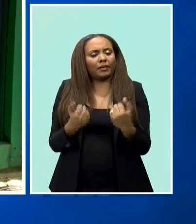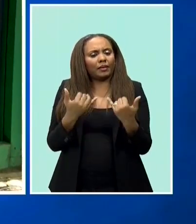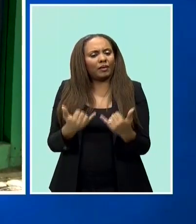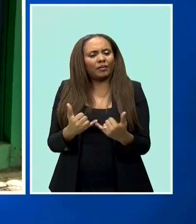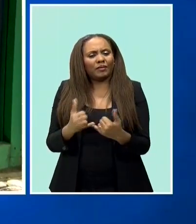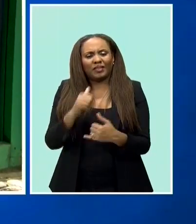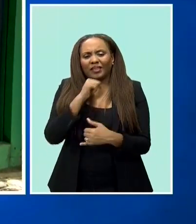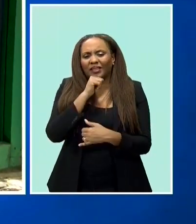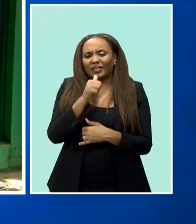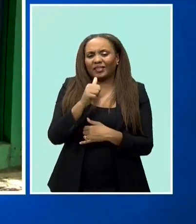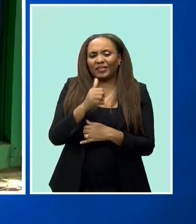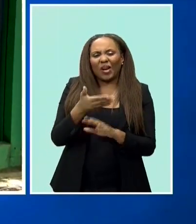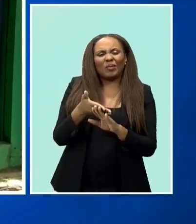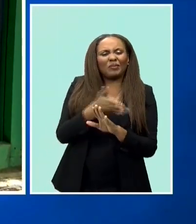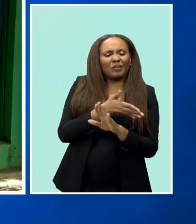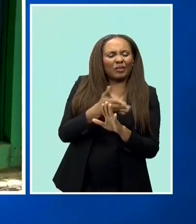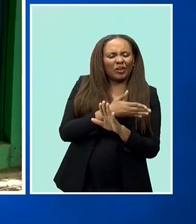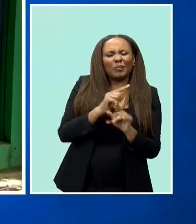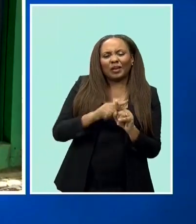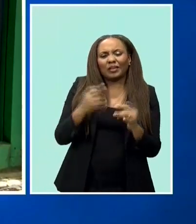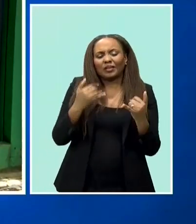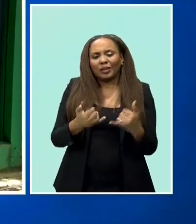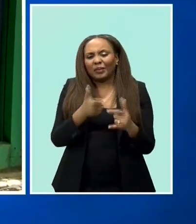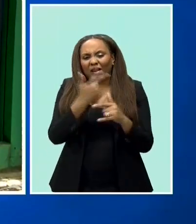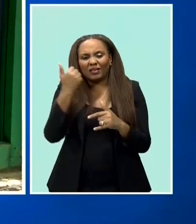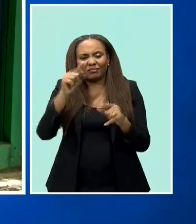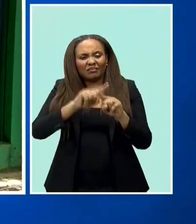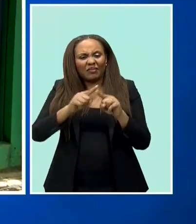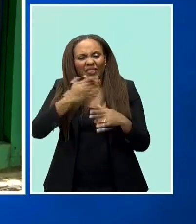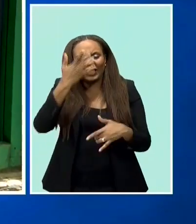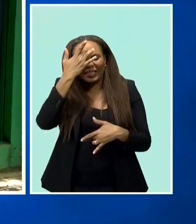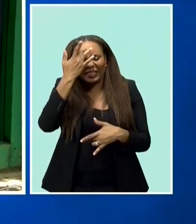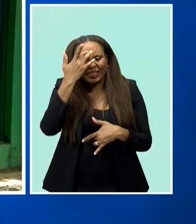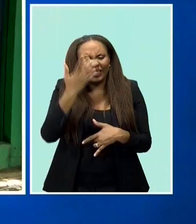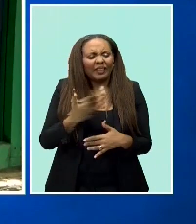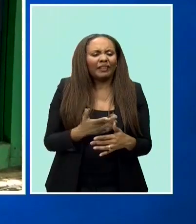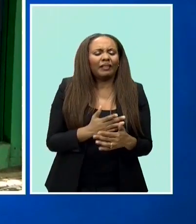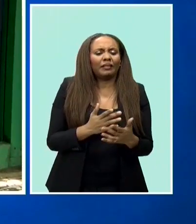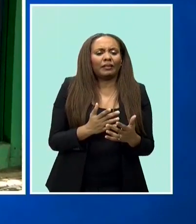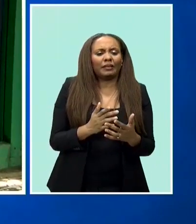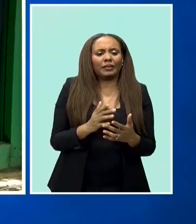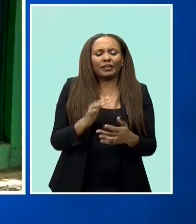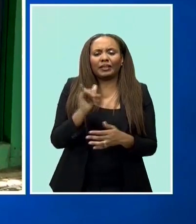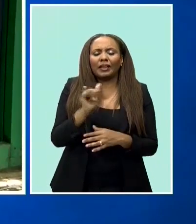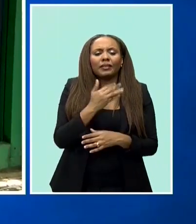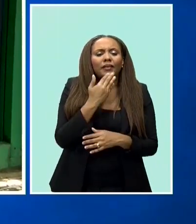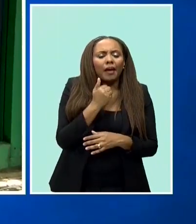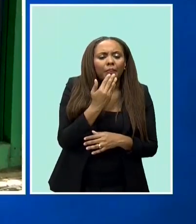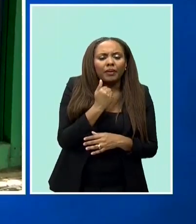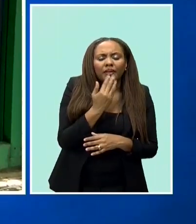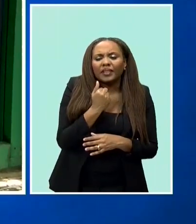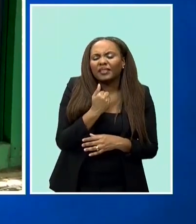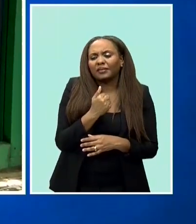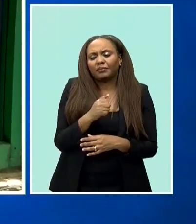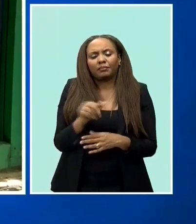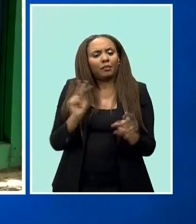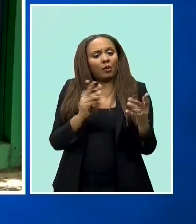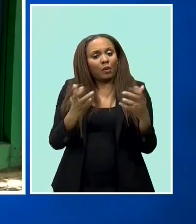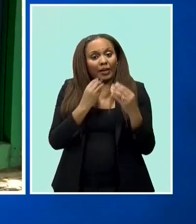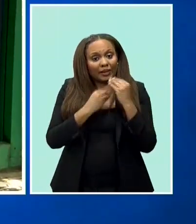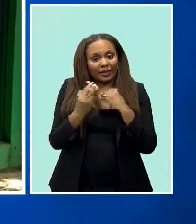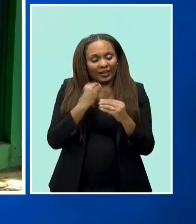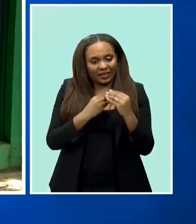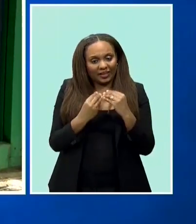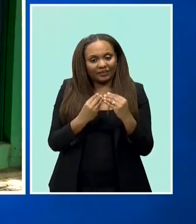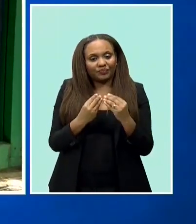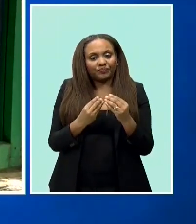with all the non-communicable diseases and stuff like that, I think the future is eating healthy, because I mean, you might as well